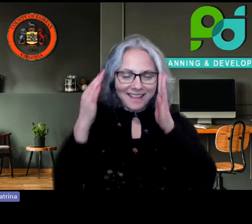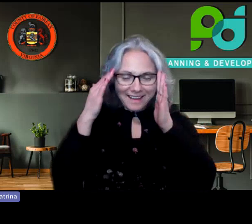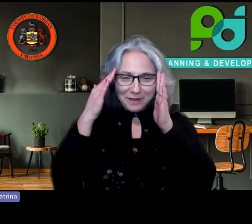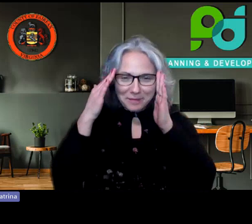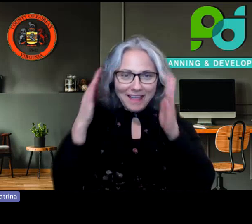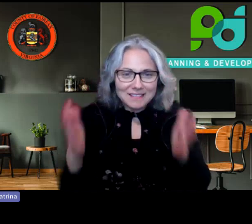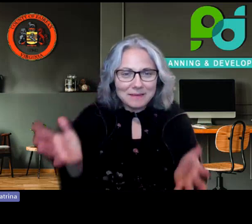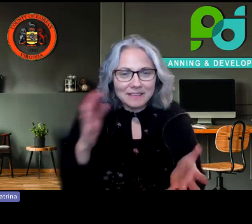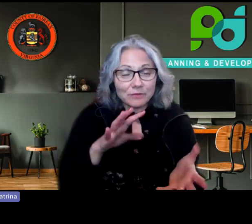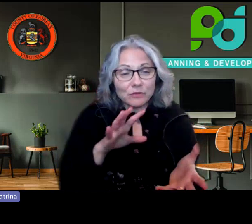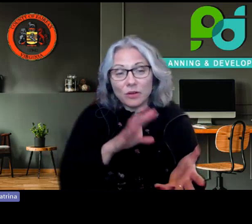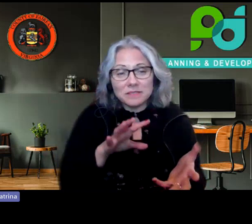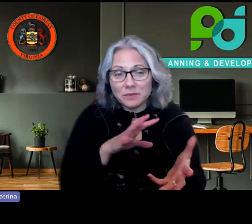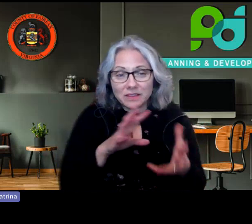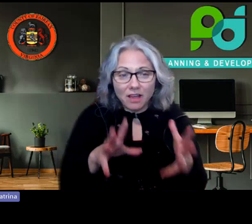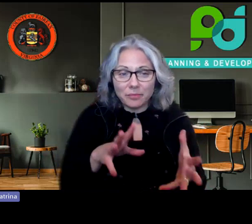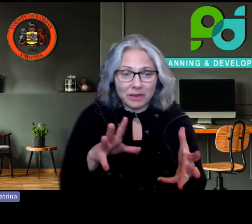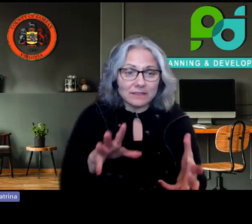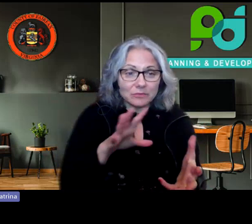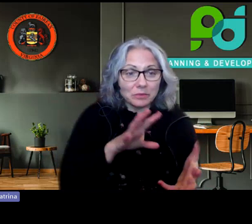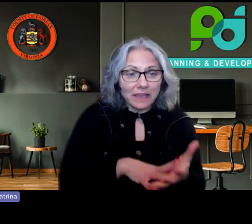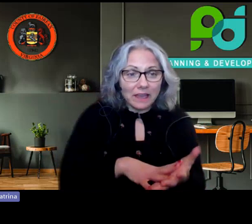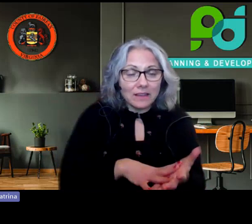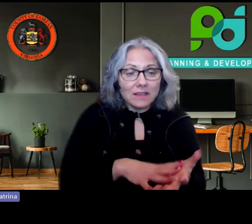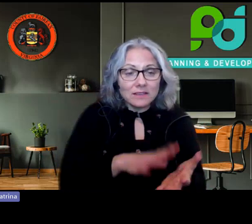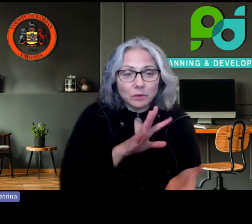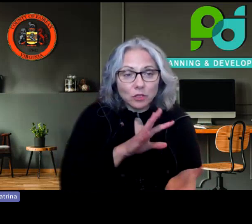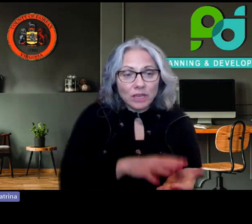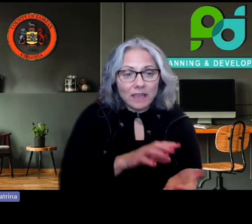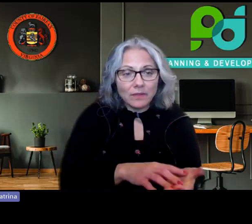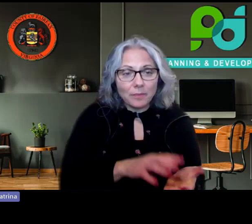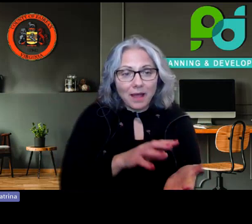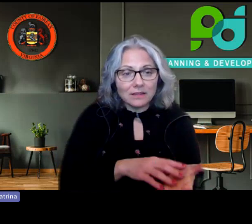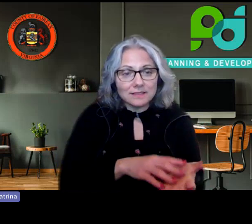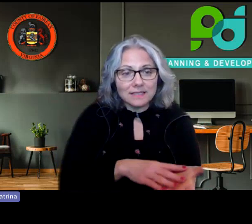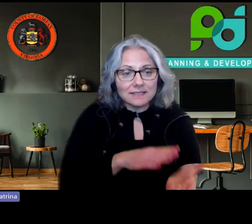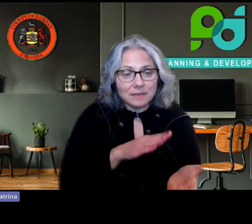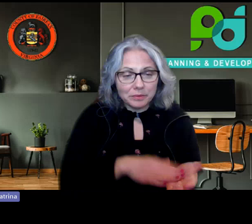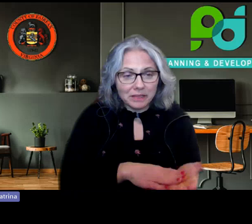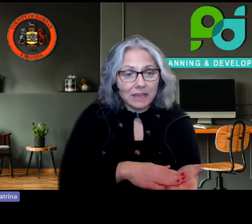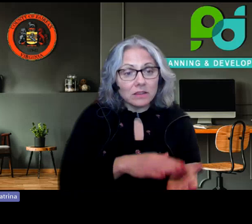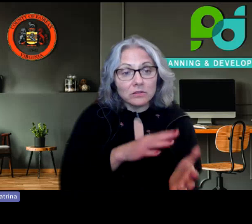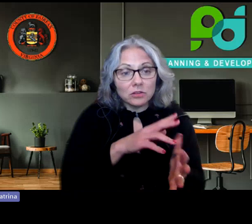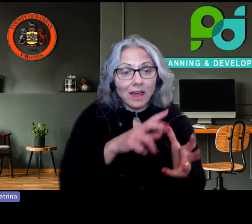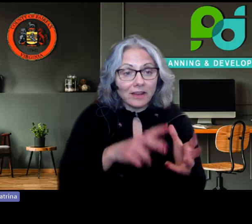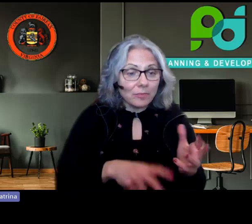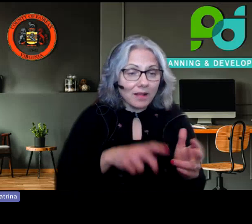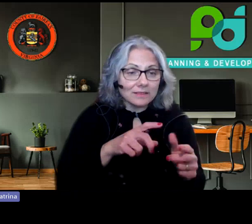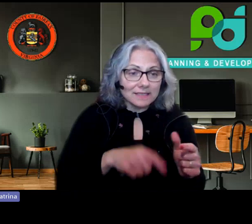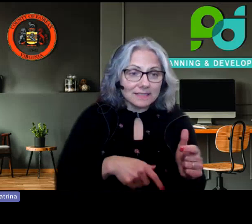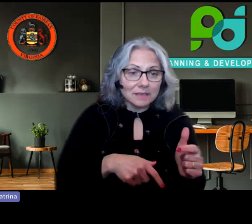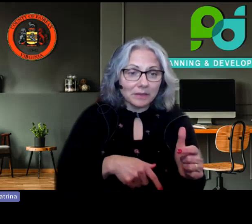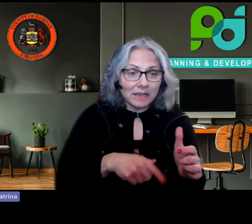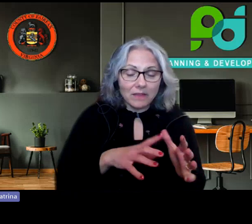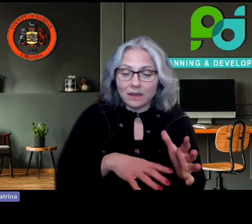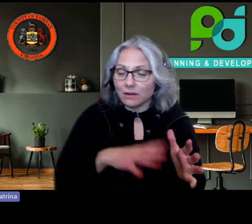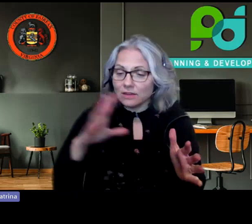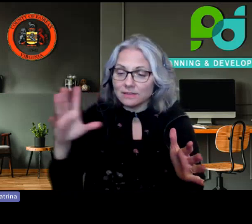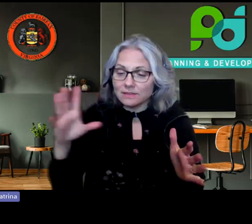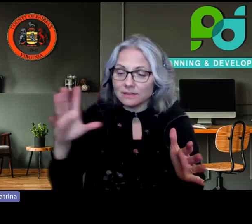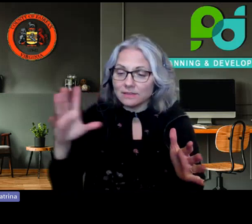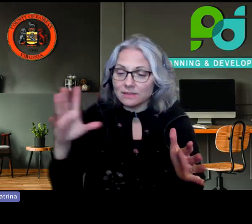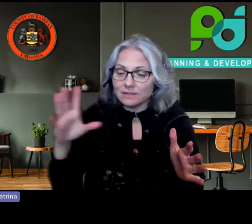coming. It has to be in conformance with the comprehensive plan. So we're looking at the policies in the plan, and there are a lot of policies in the plan